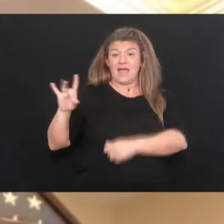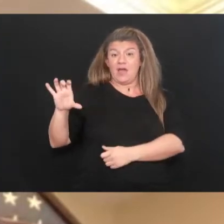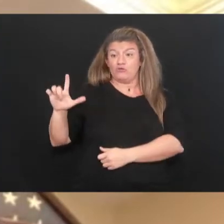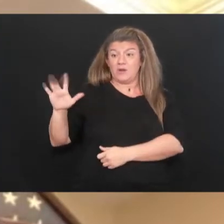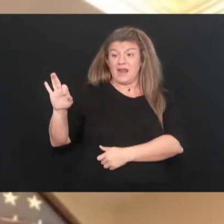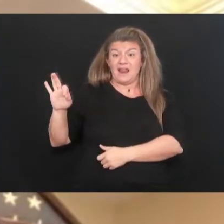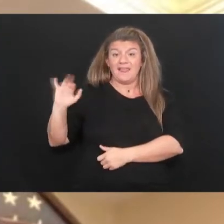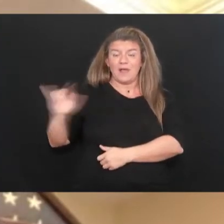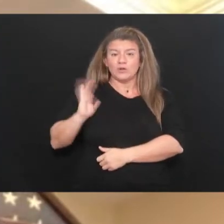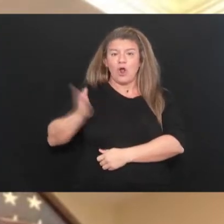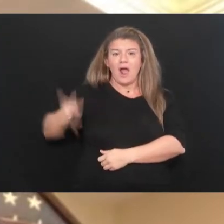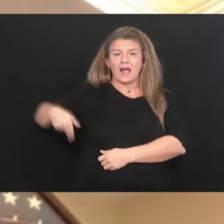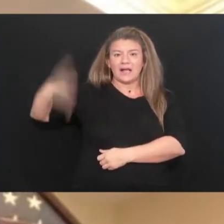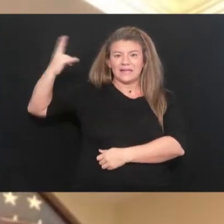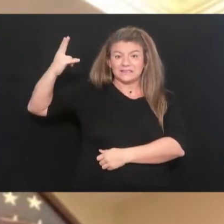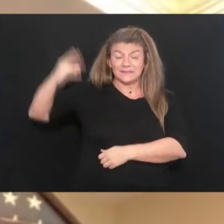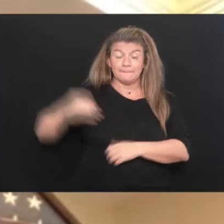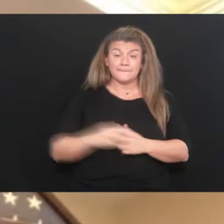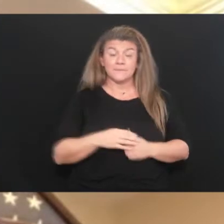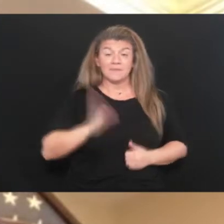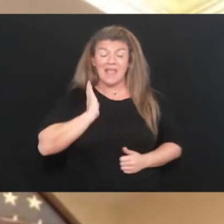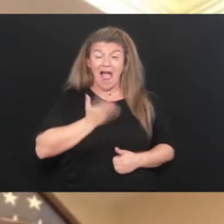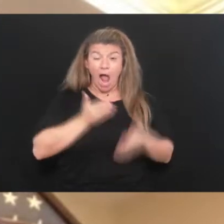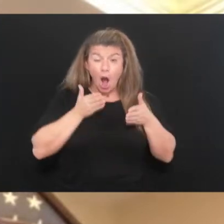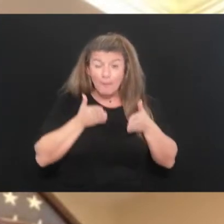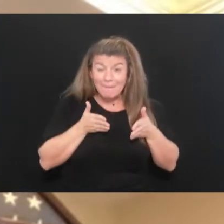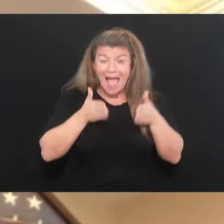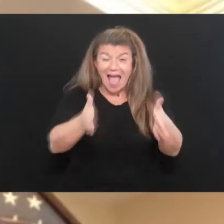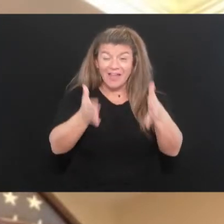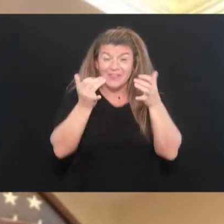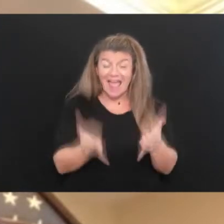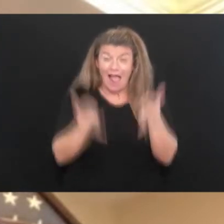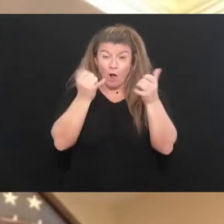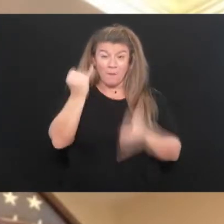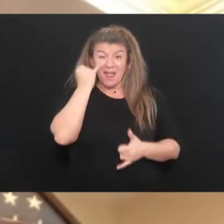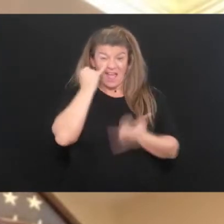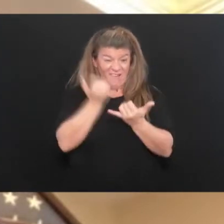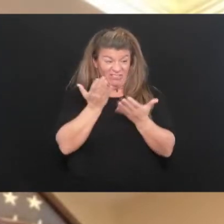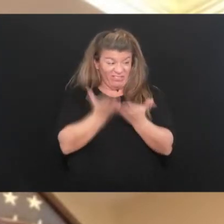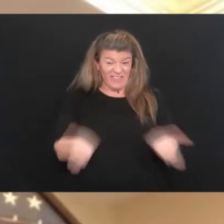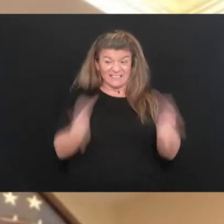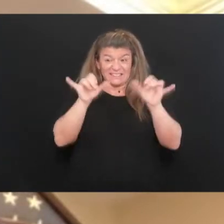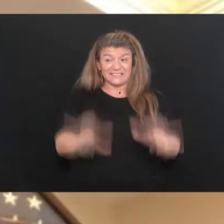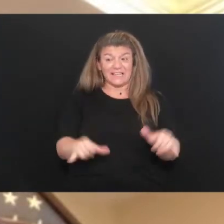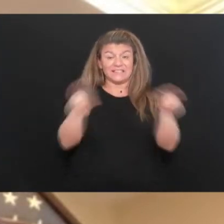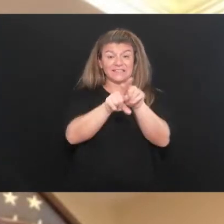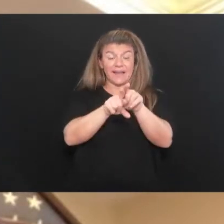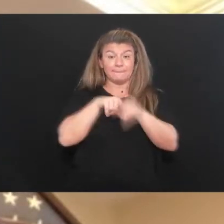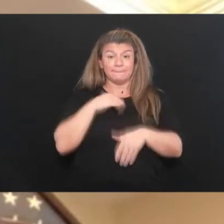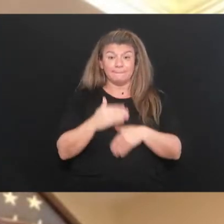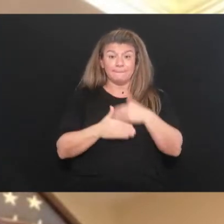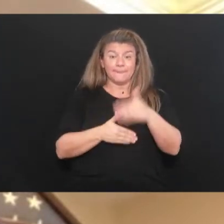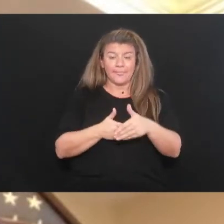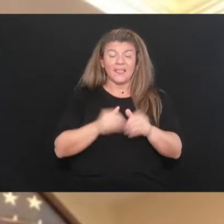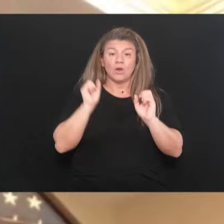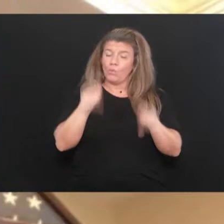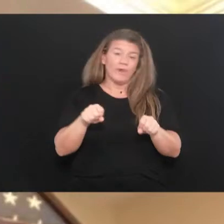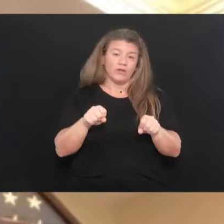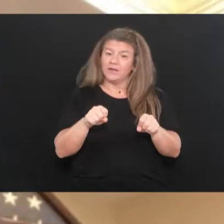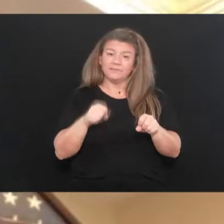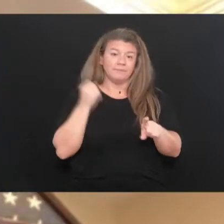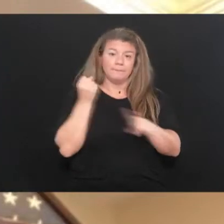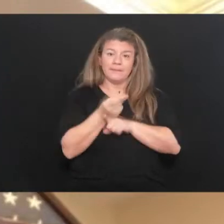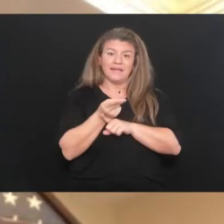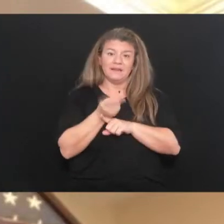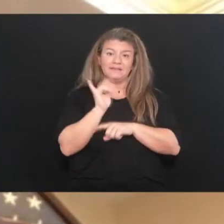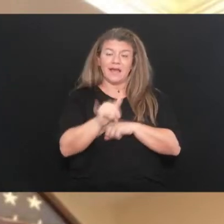829. We are on a path. If we stay on the current path that we are on, we could more than double